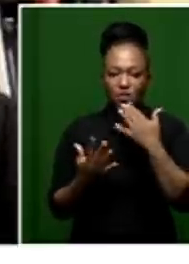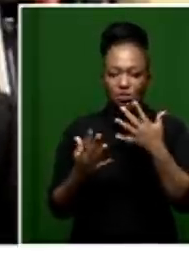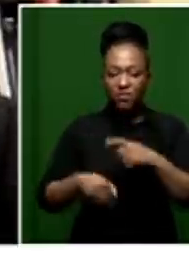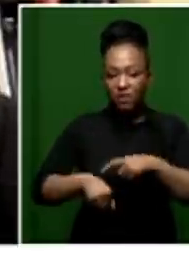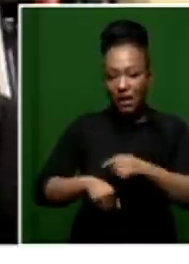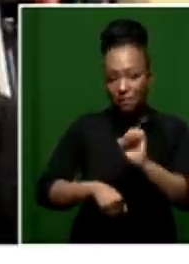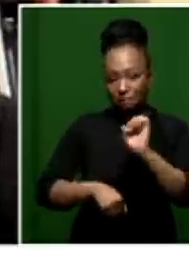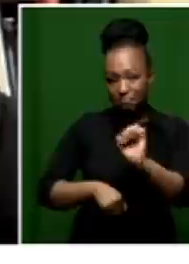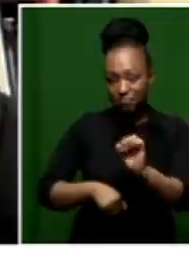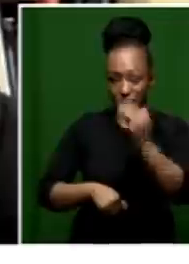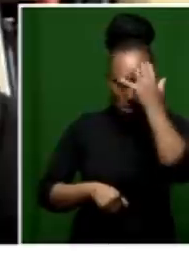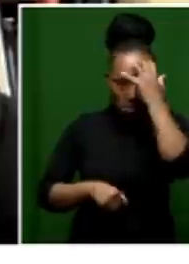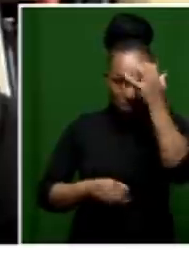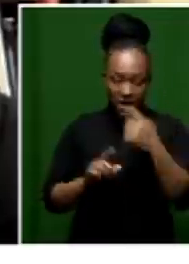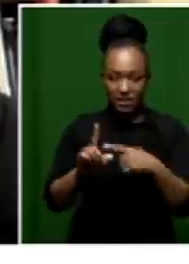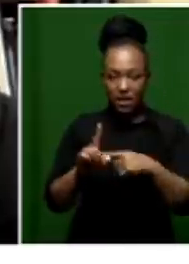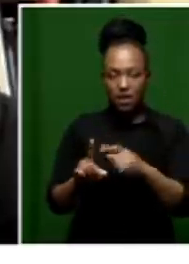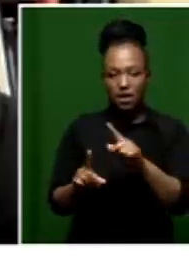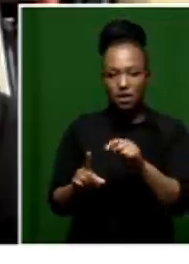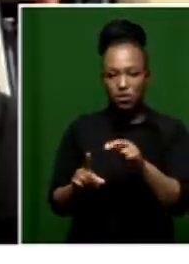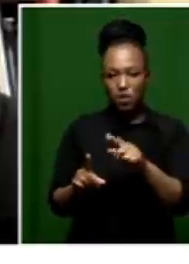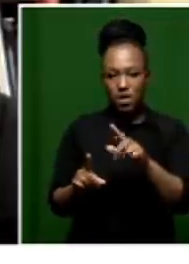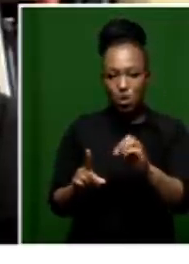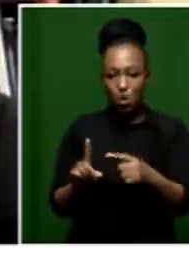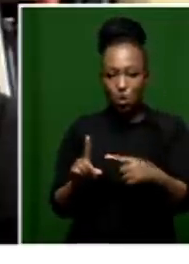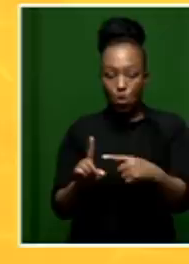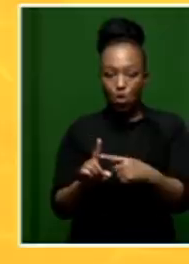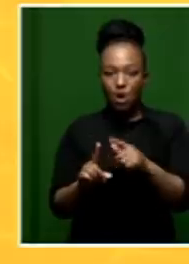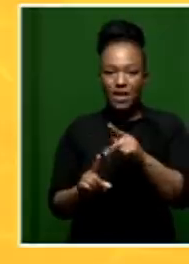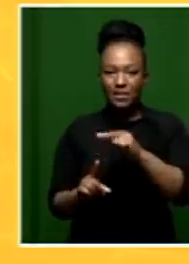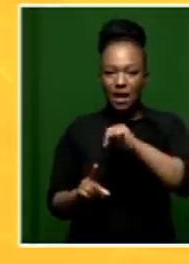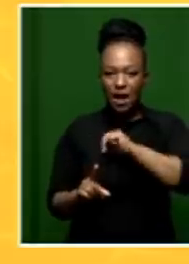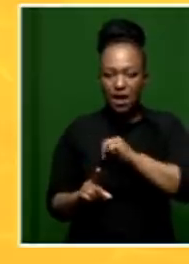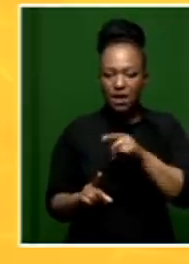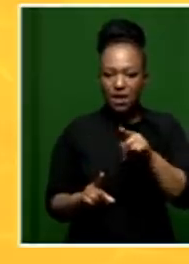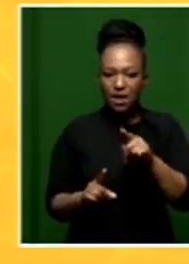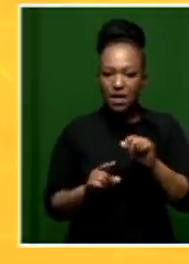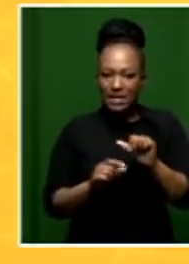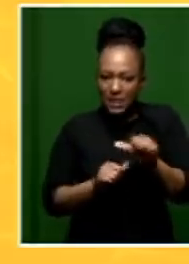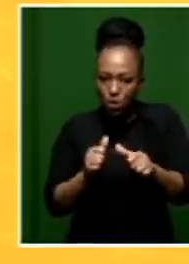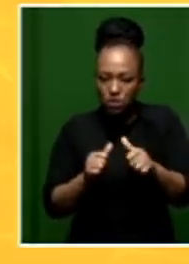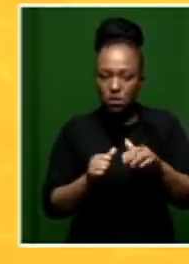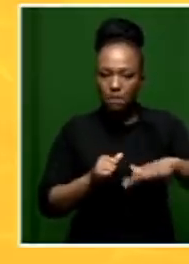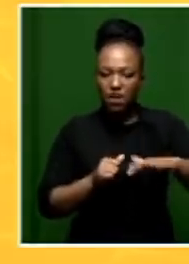your time. Professor de Olivier is Director of KwaZulu-Natal Research and Innovation Sequencing